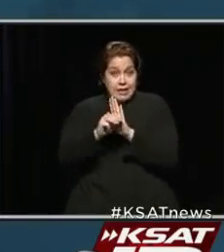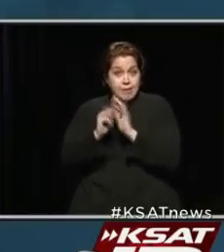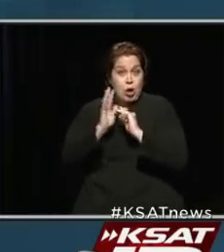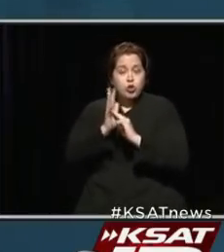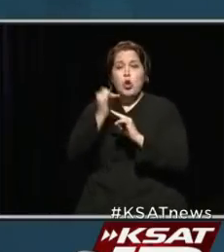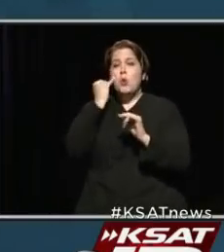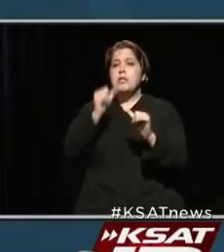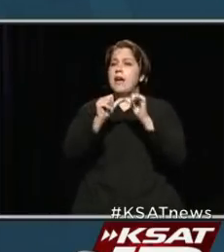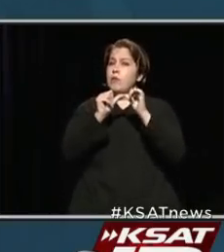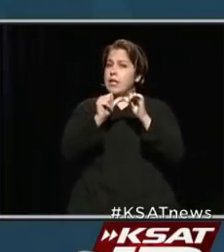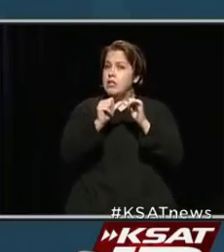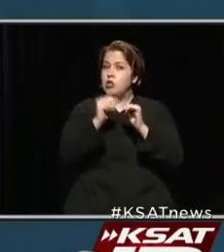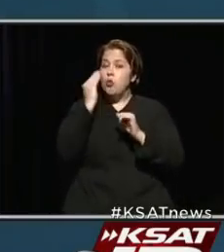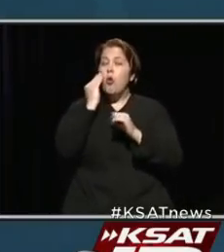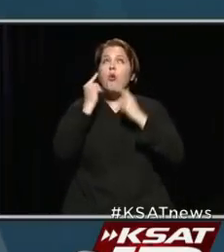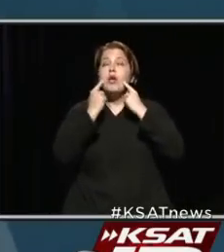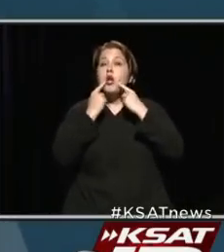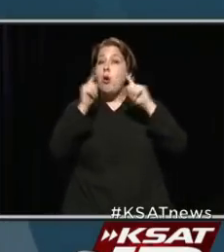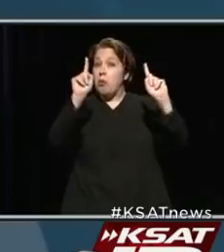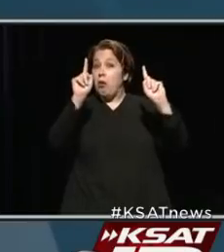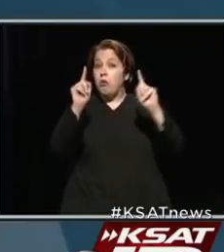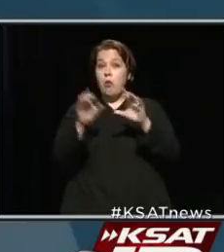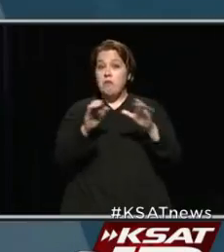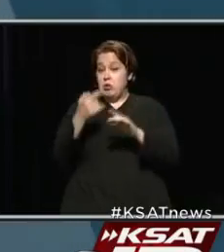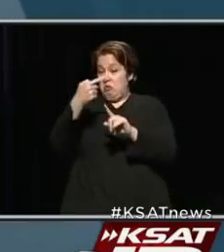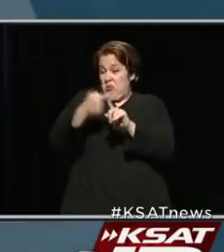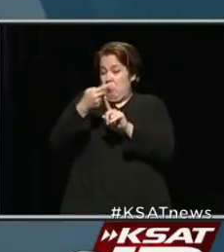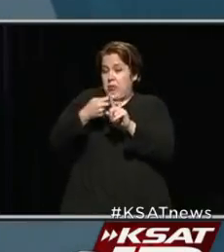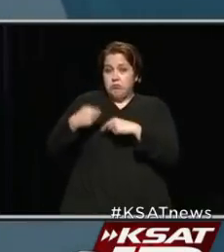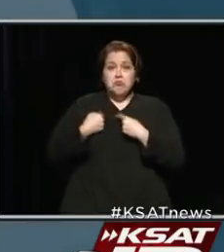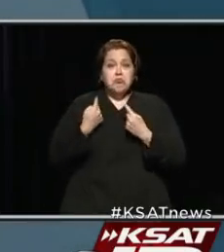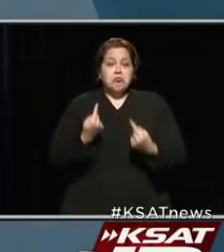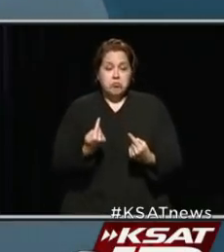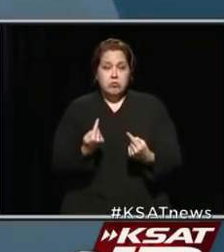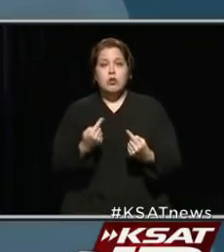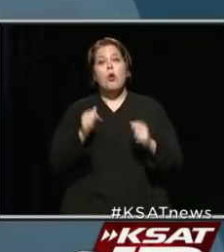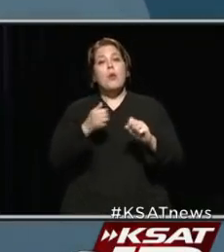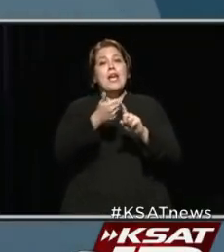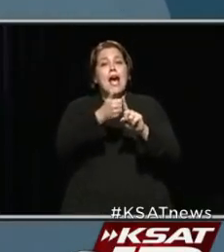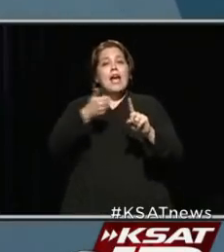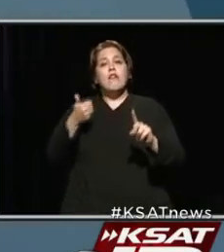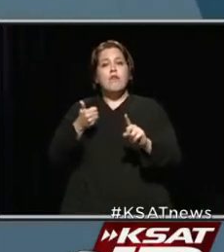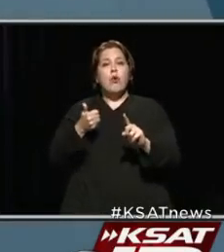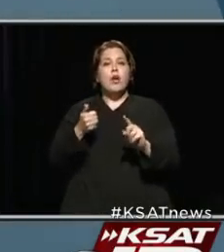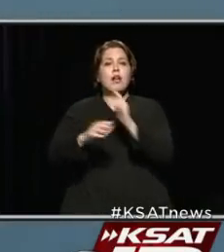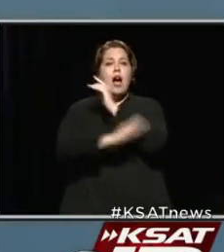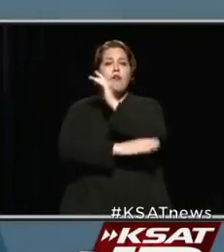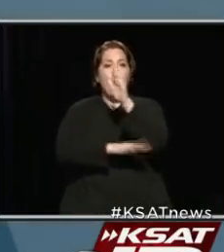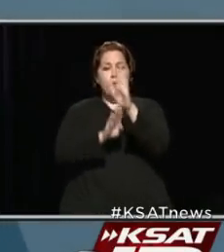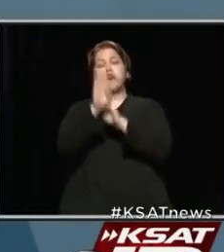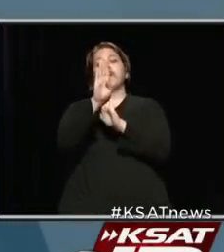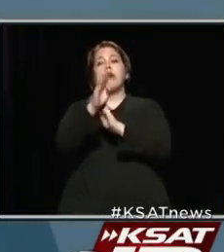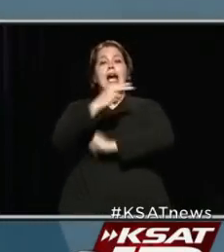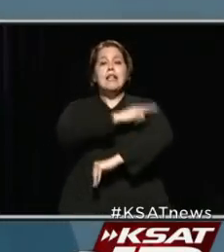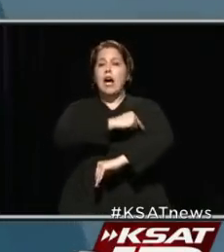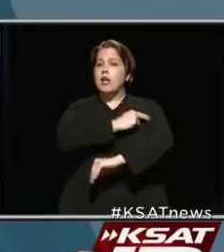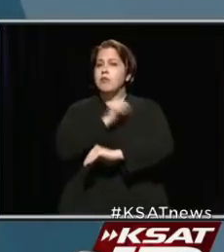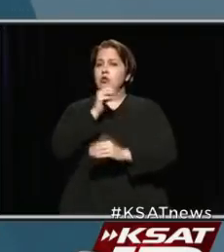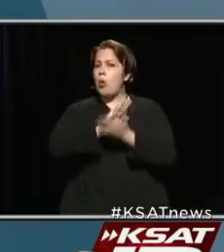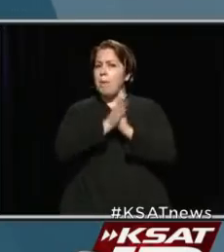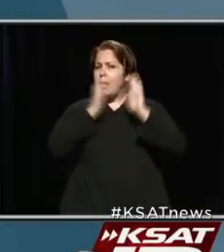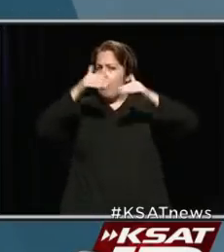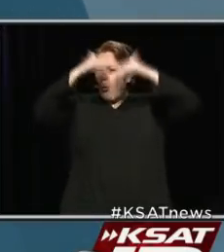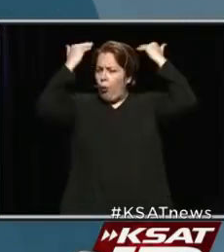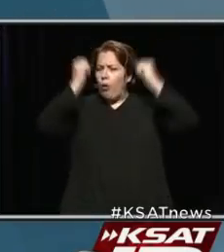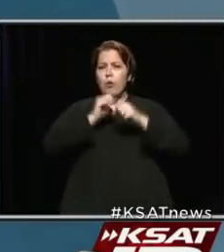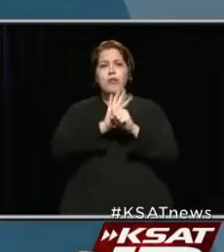keep doing what we know works, what we've been doing for the last month or so, we can avoid a fall surge and keep the hospitals from getting overwhelmed with